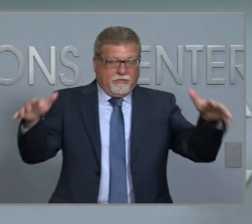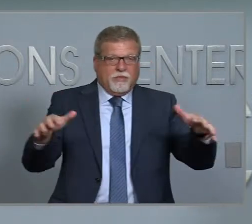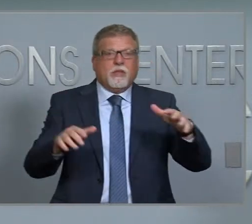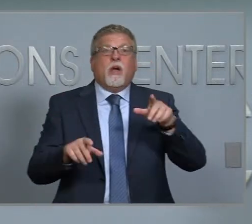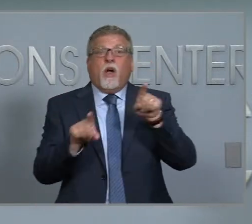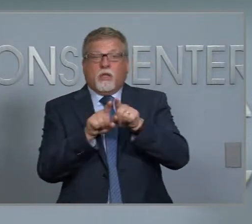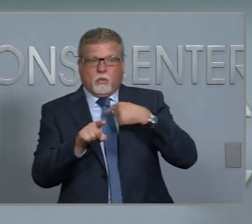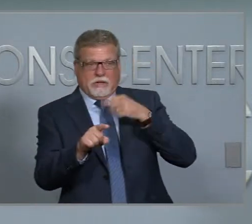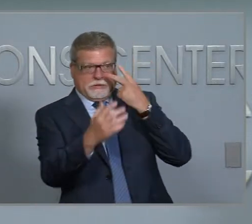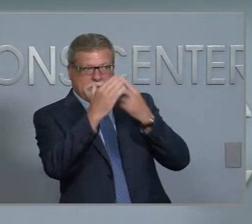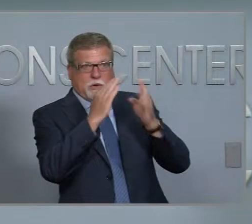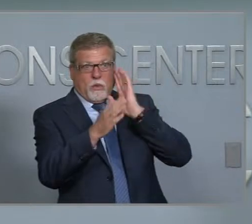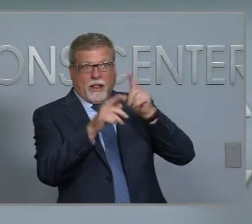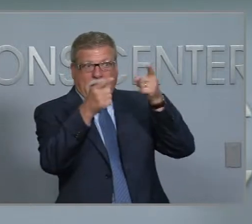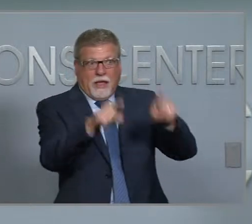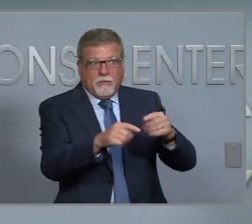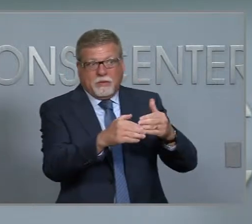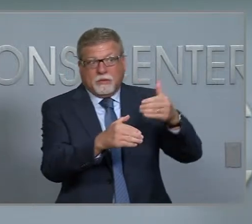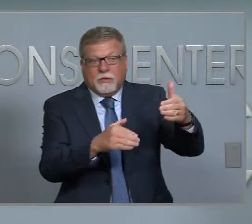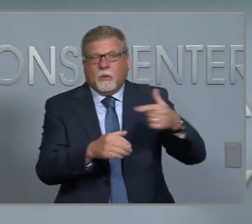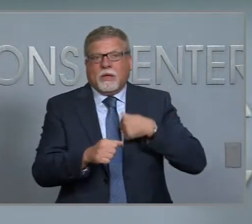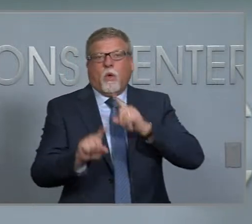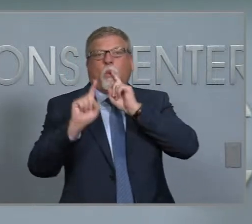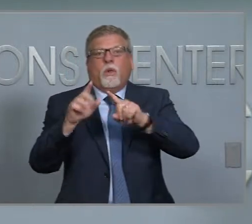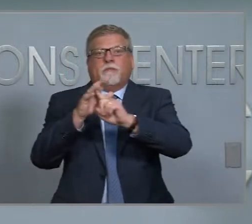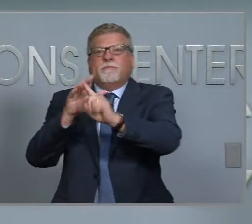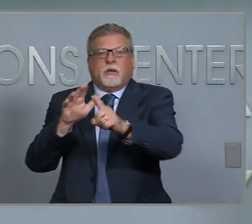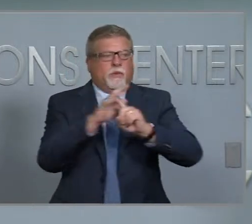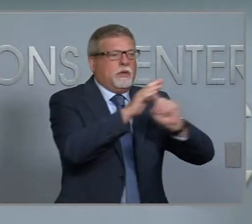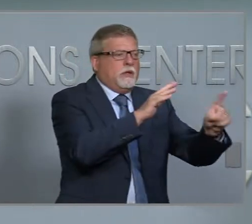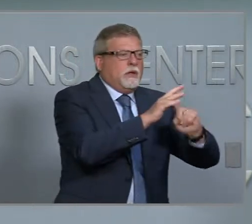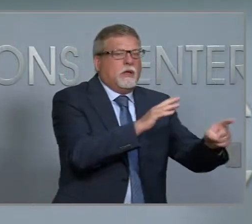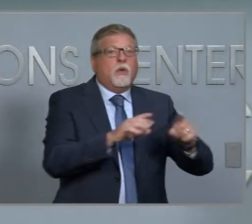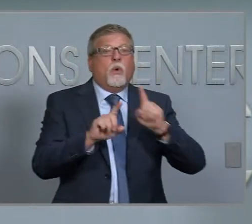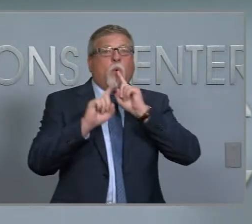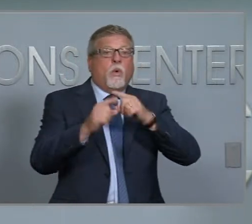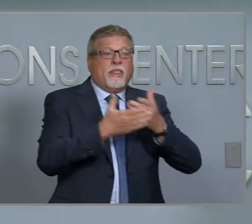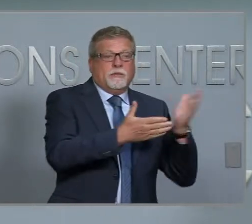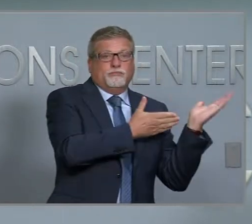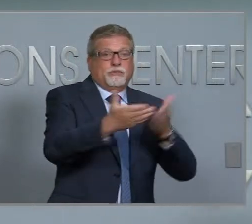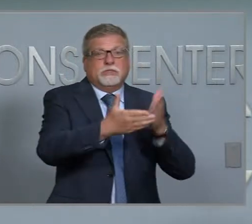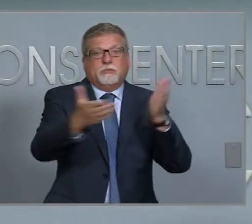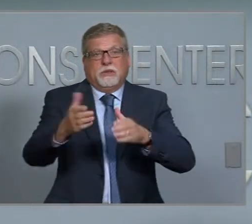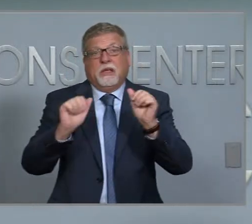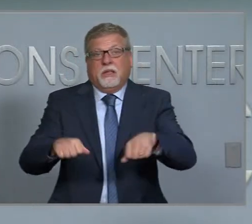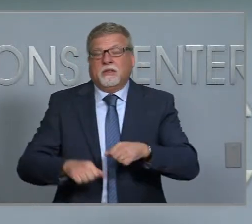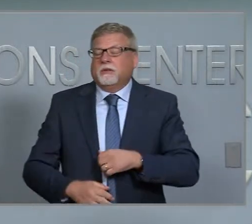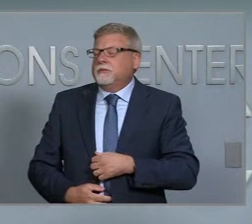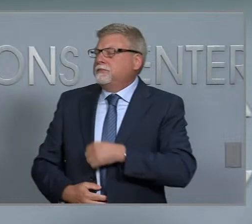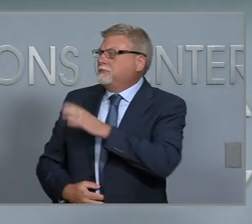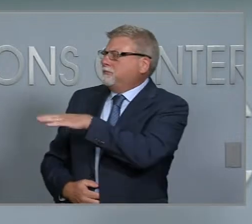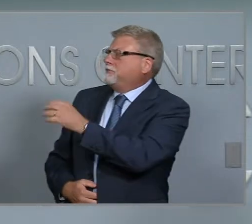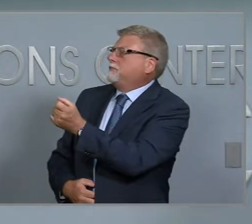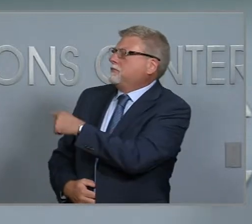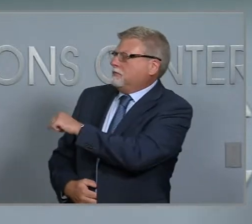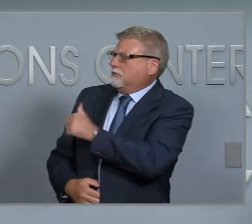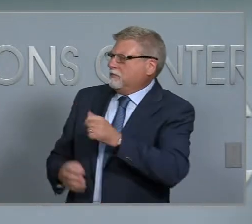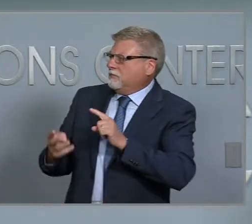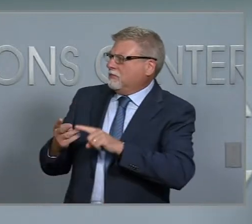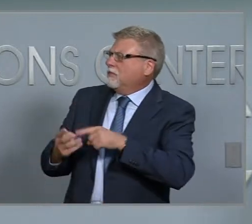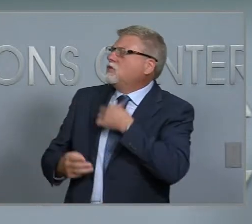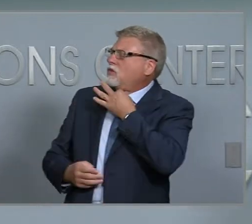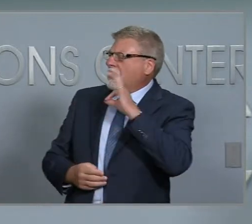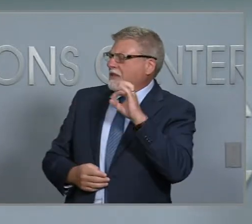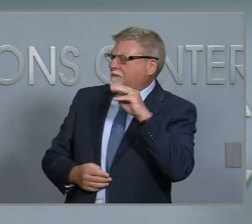It helps us where to concentrate our resources. And can you talk about what work is being done with FEMA now in the event that this rises